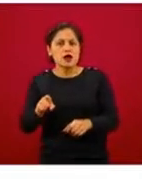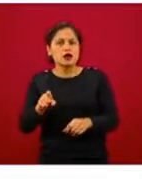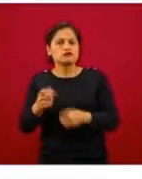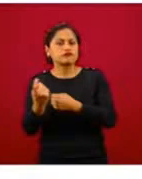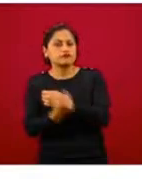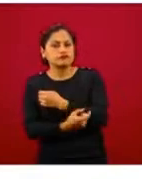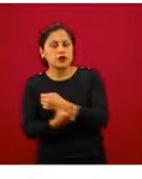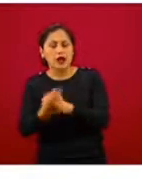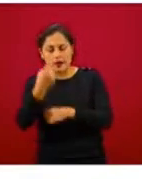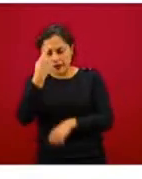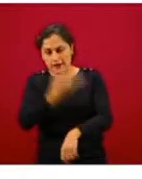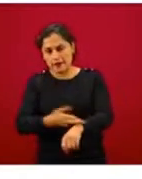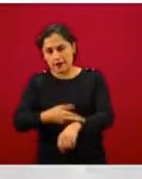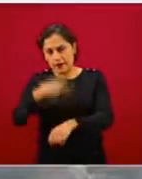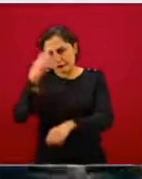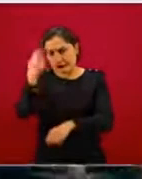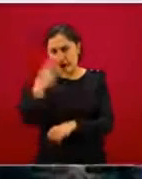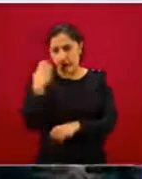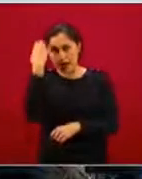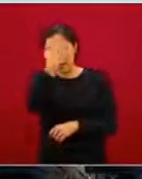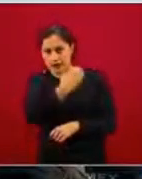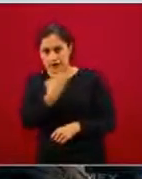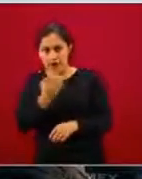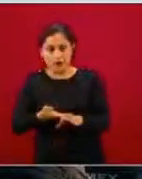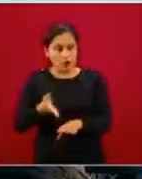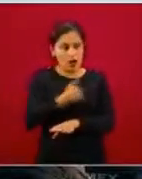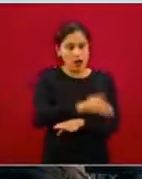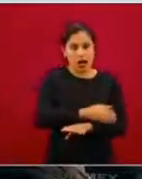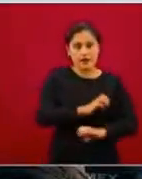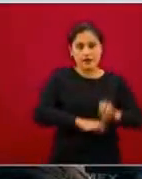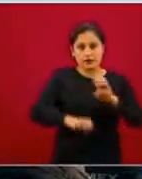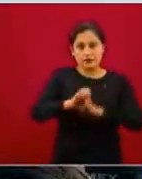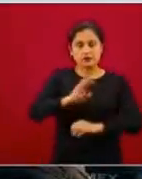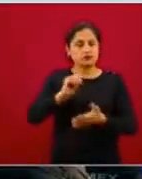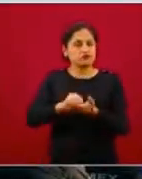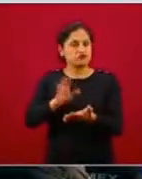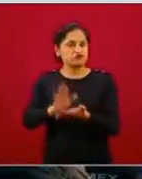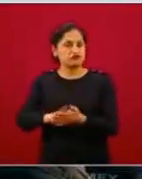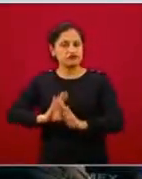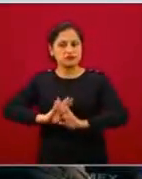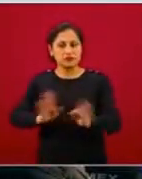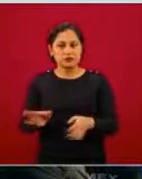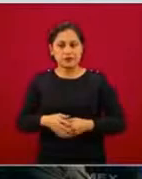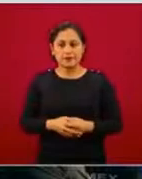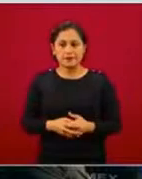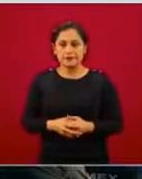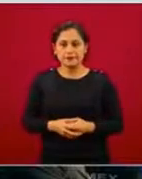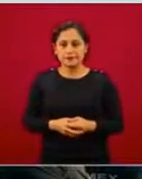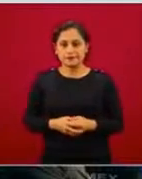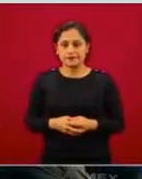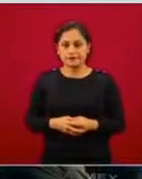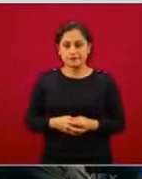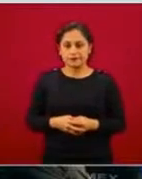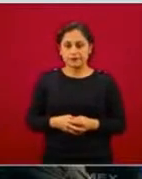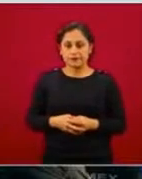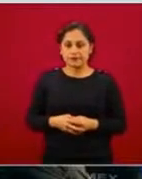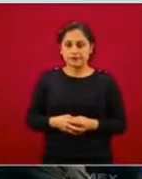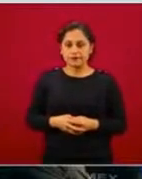self-evaluations being entered onto the website. And many of those were essential companies, essential businesses.